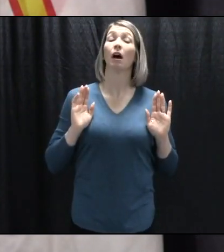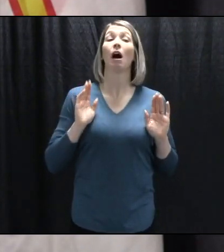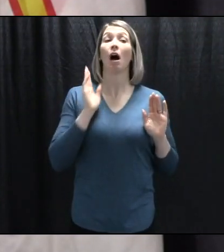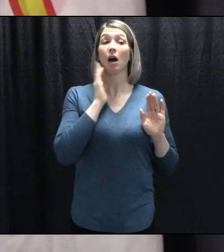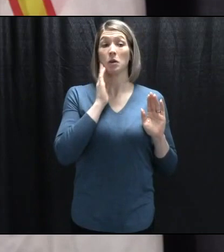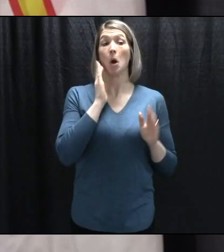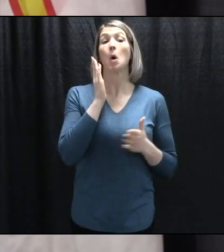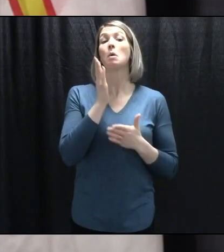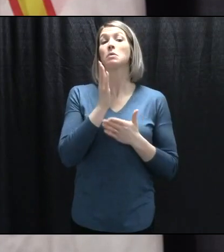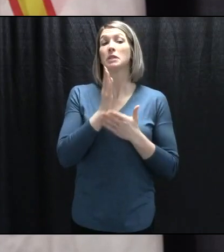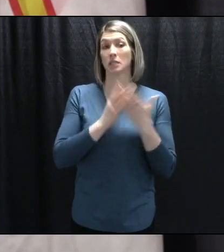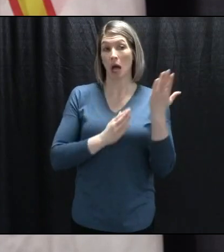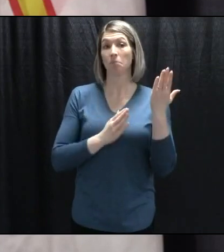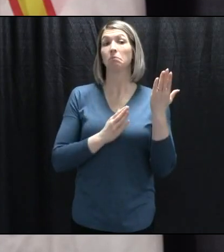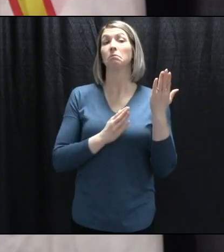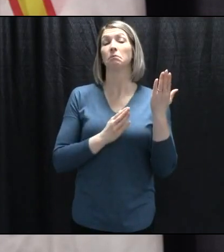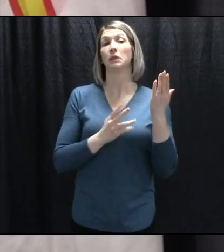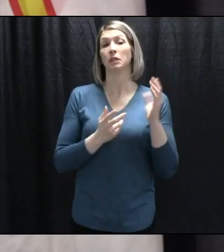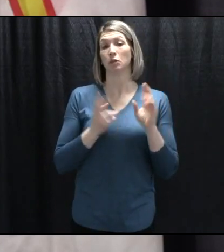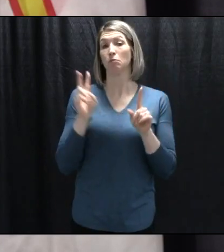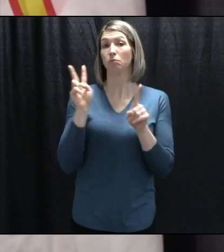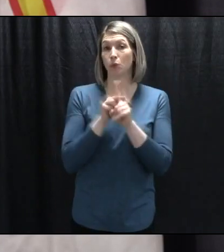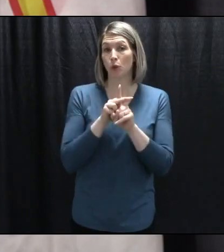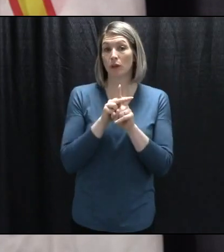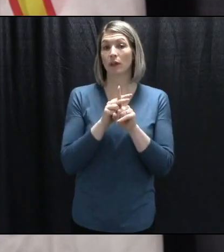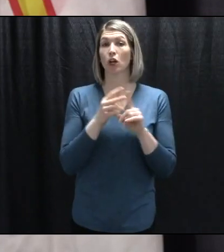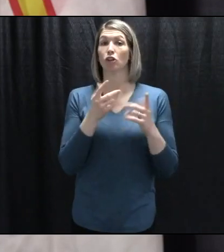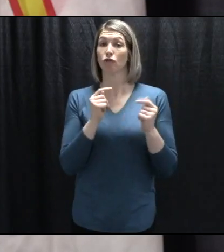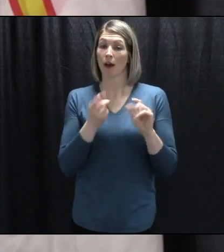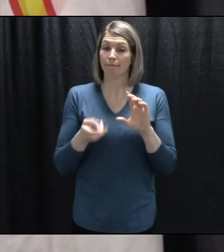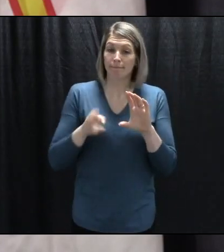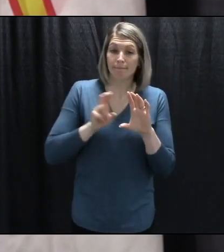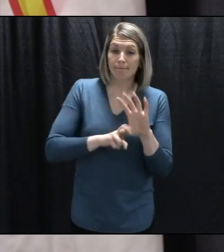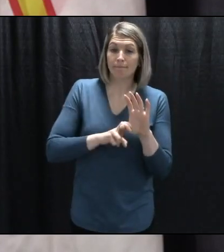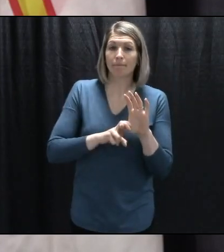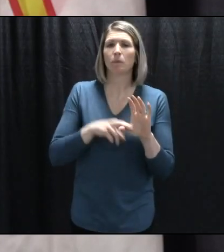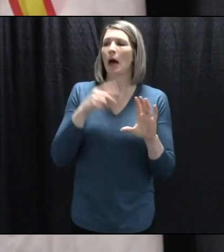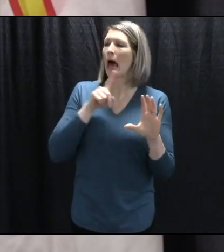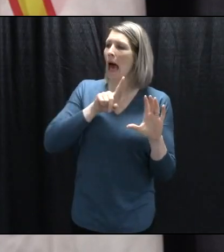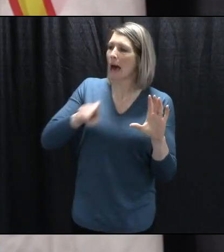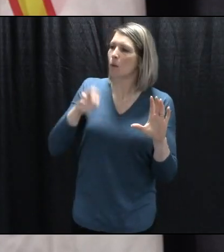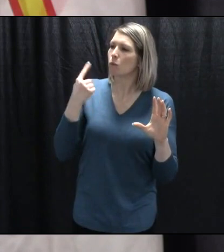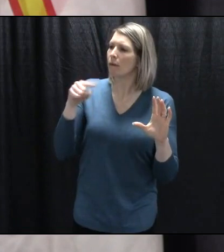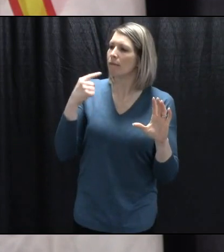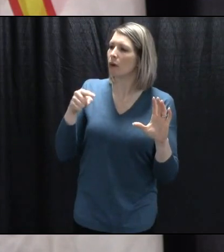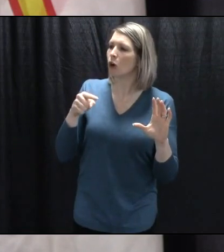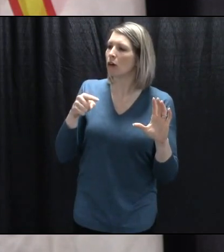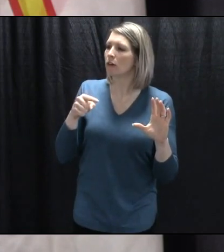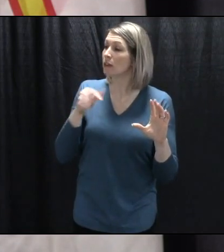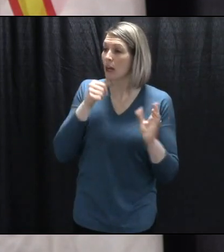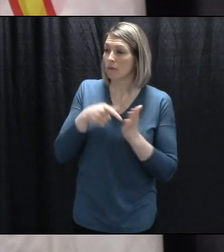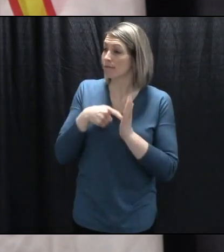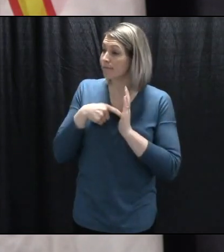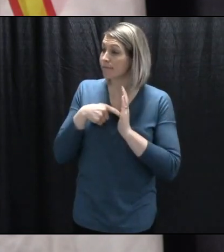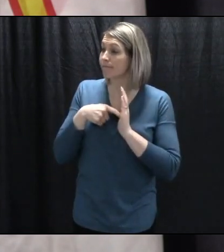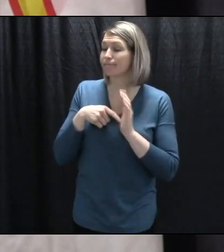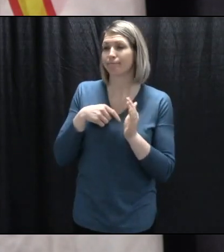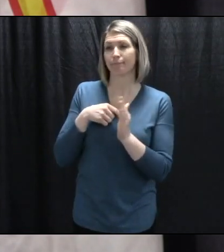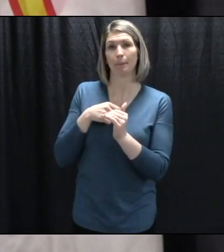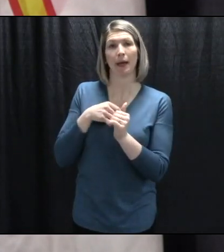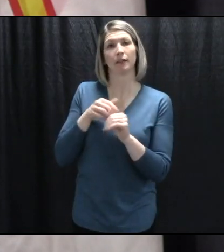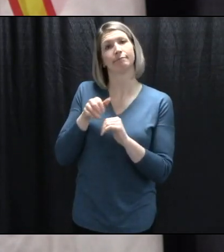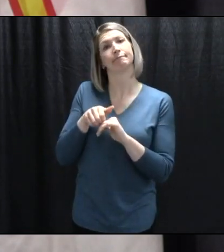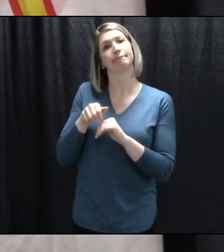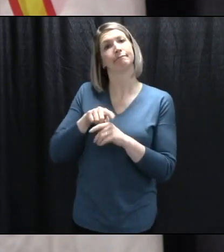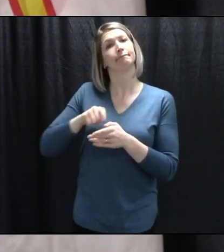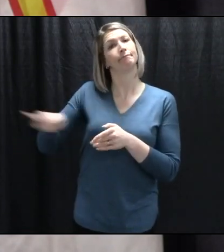off because they were not deemed essential. So we've also see on the from Fairmont into Labrador West, we have checkpoints set